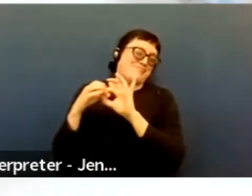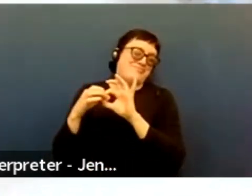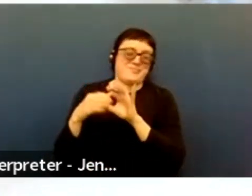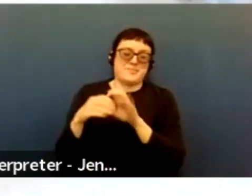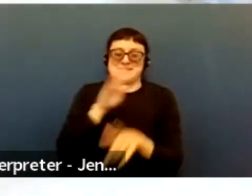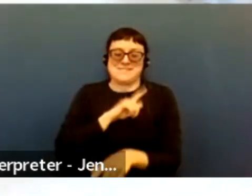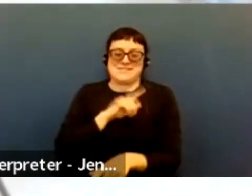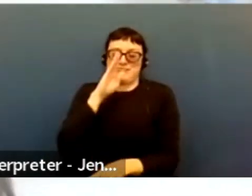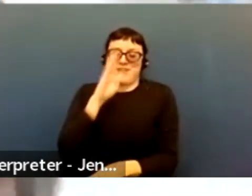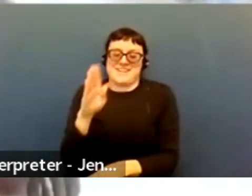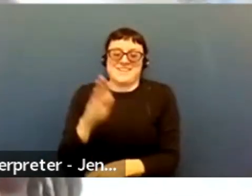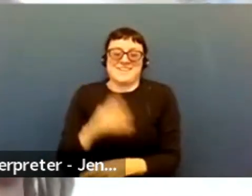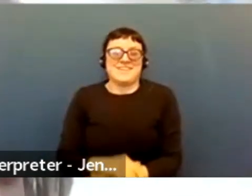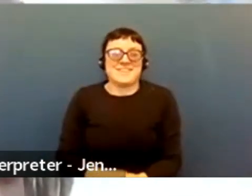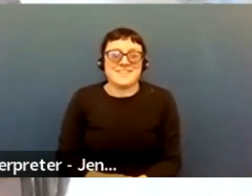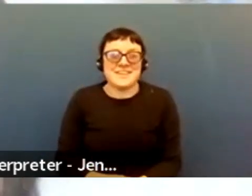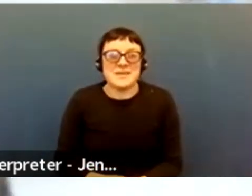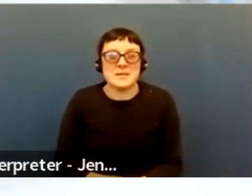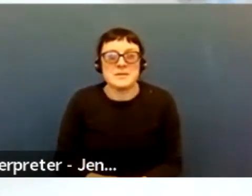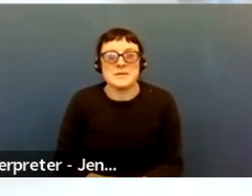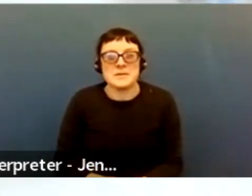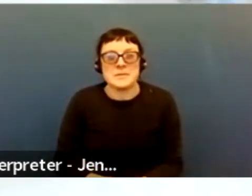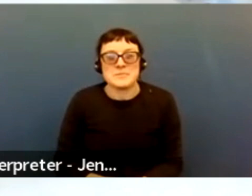it's a girl, so everything's fine.